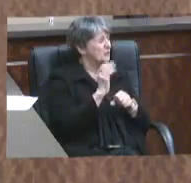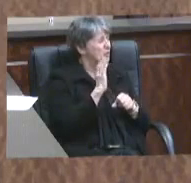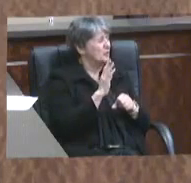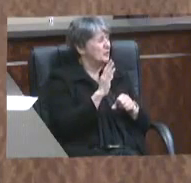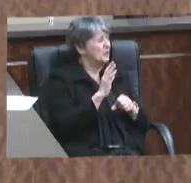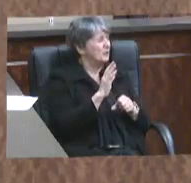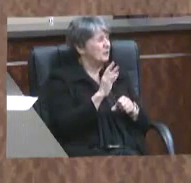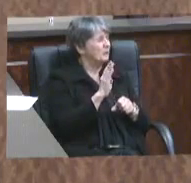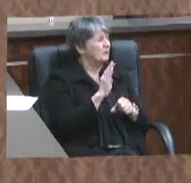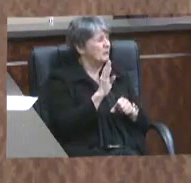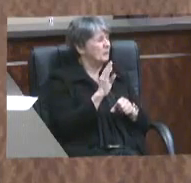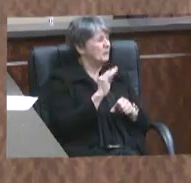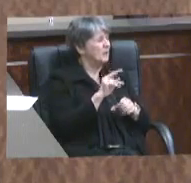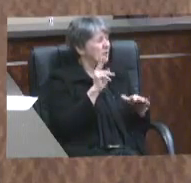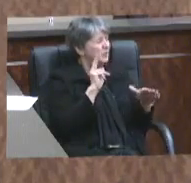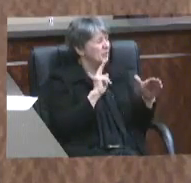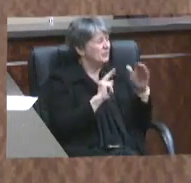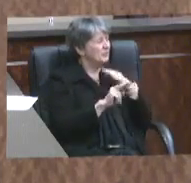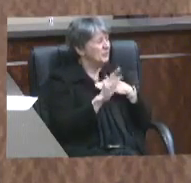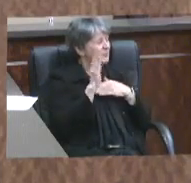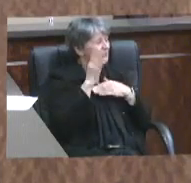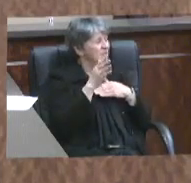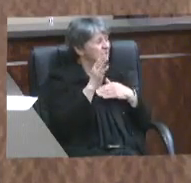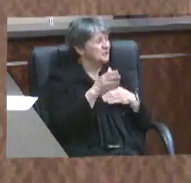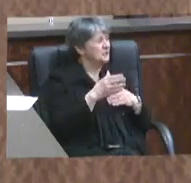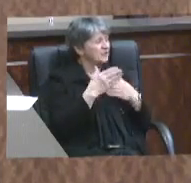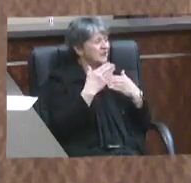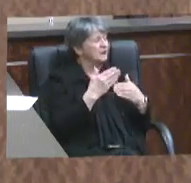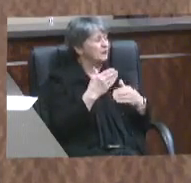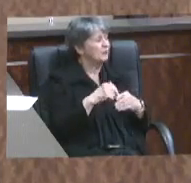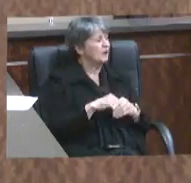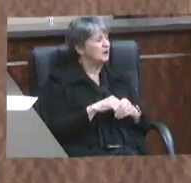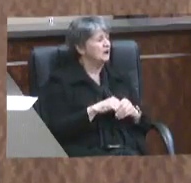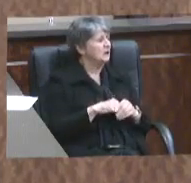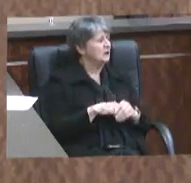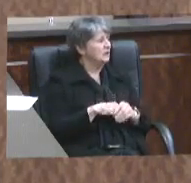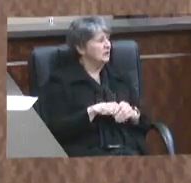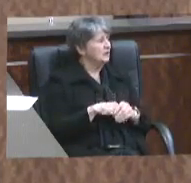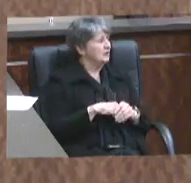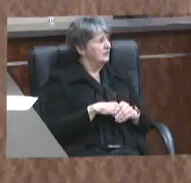and you're going to be looking forward to the future. Thanks.